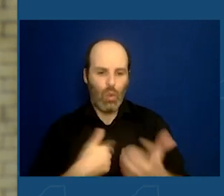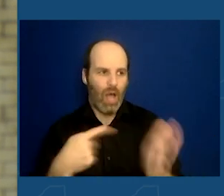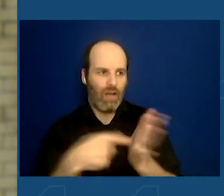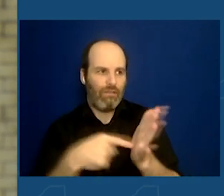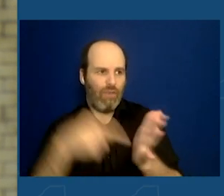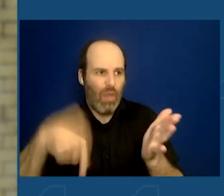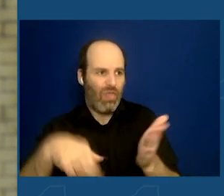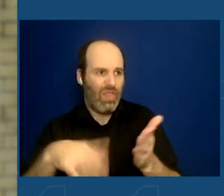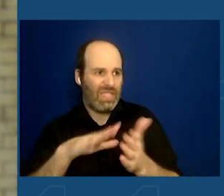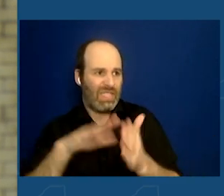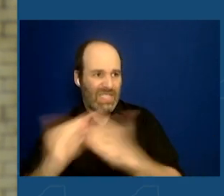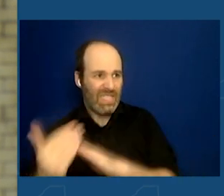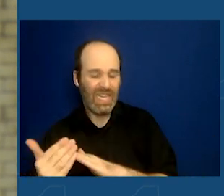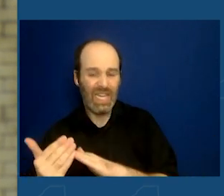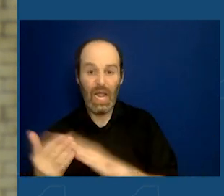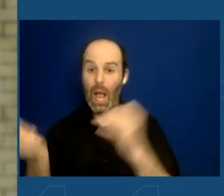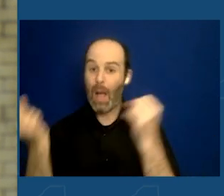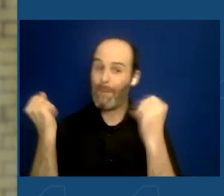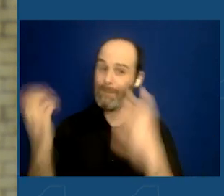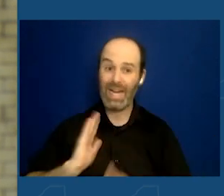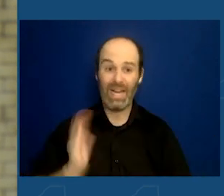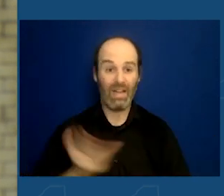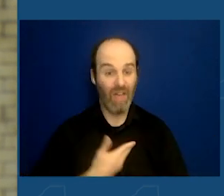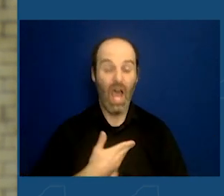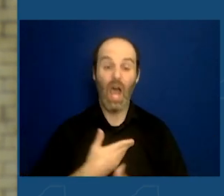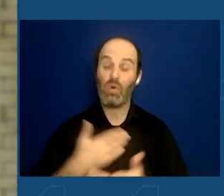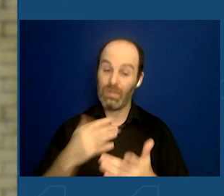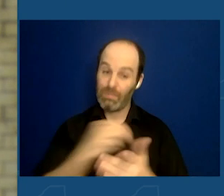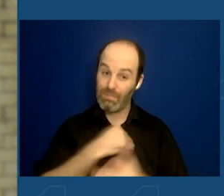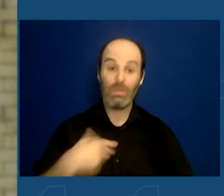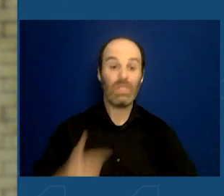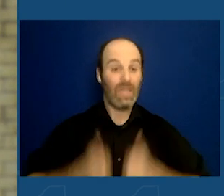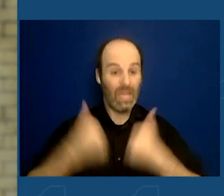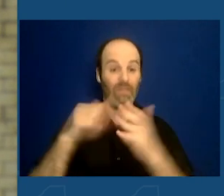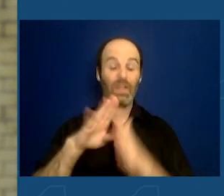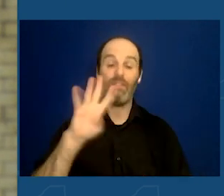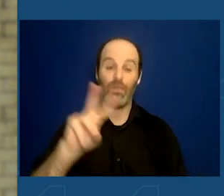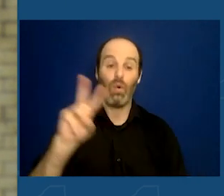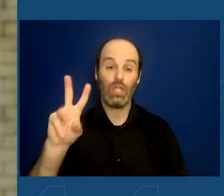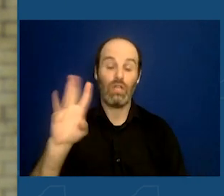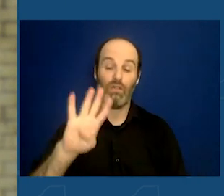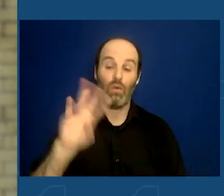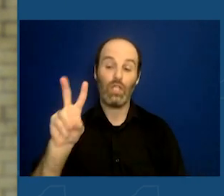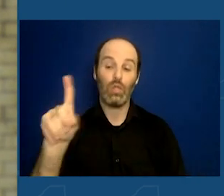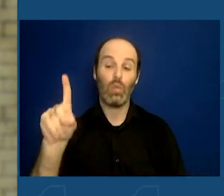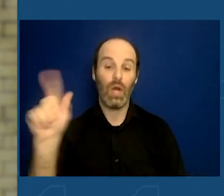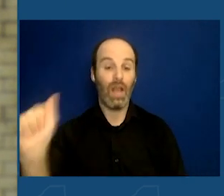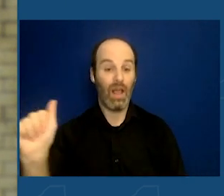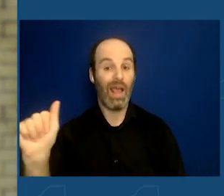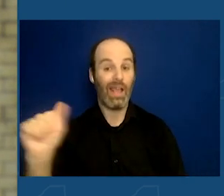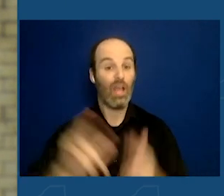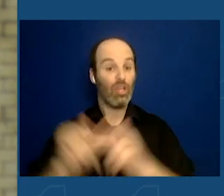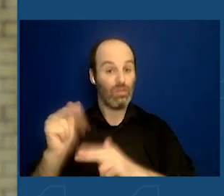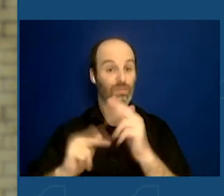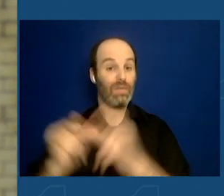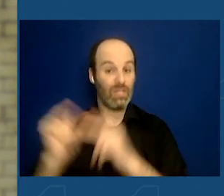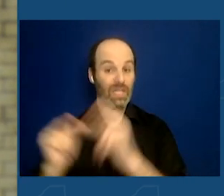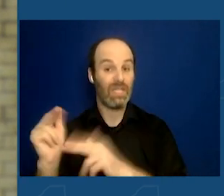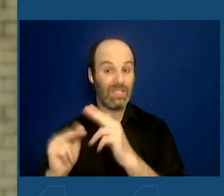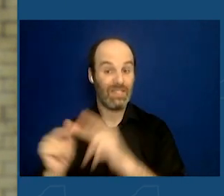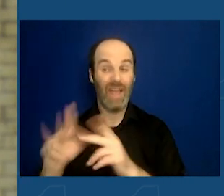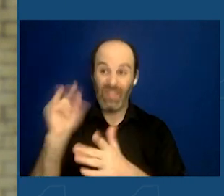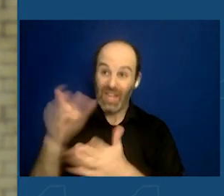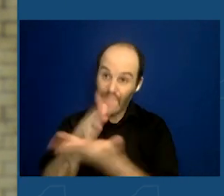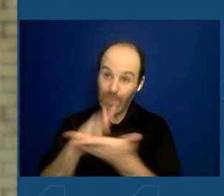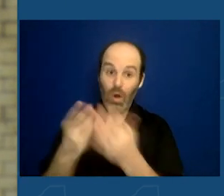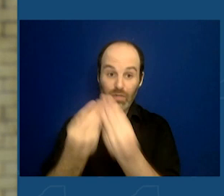of our members live in 421A affordable units, and that's been an incredibly important part of the solution going forward. But too many of